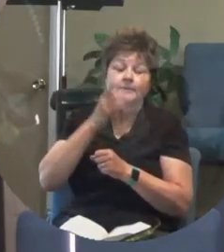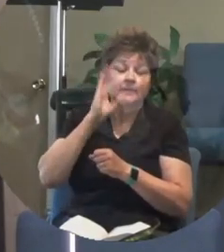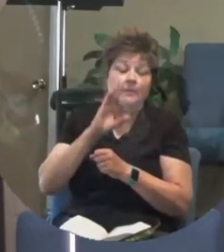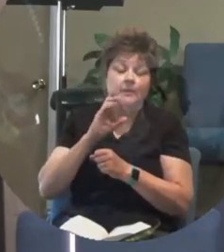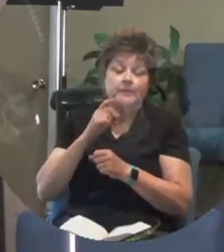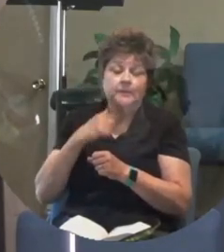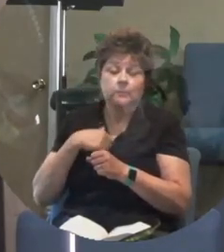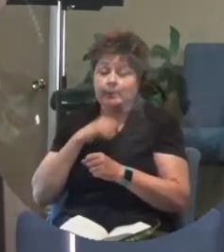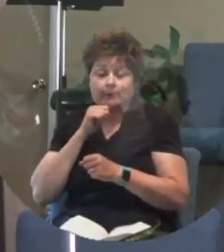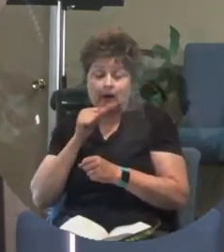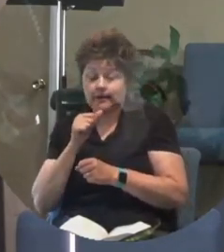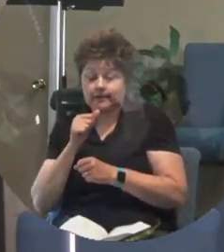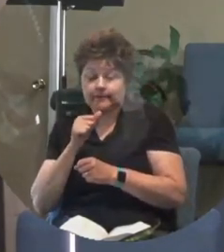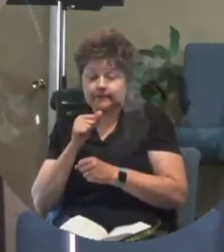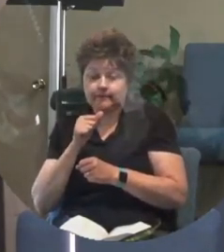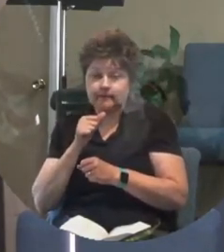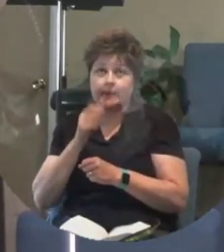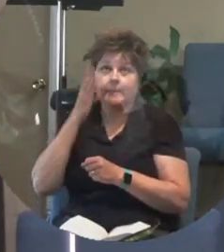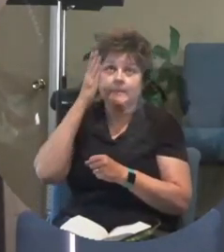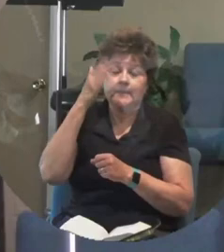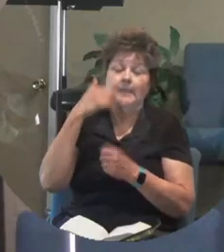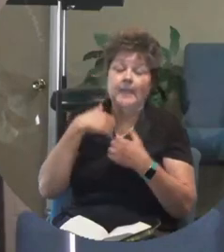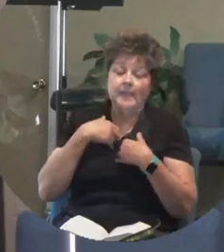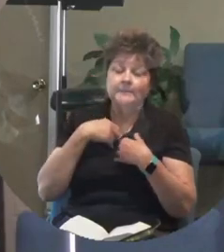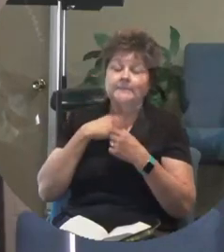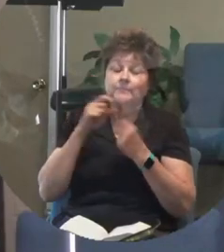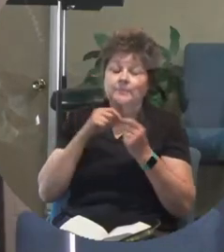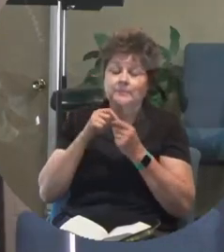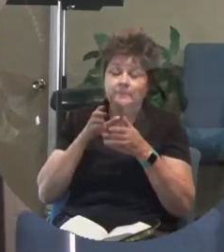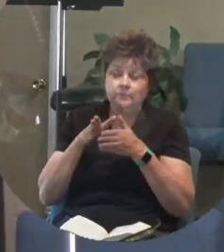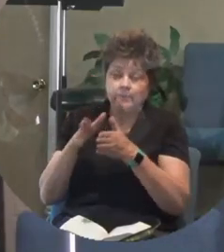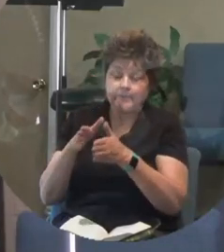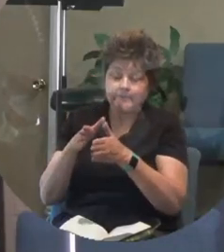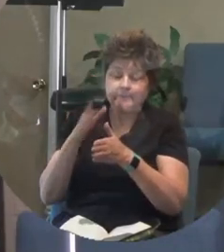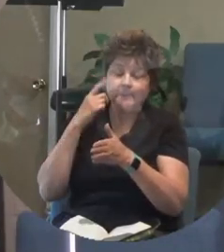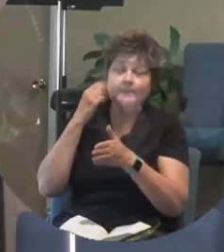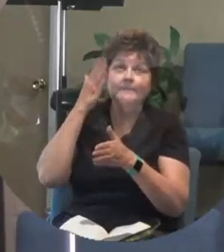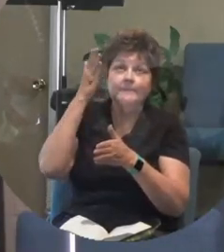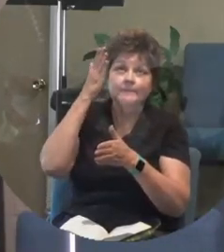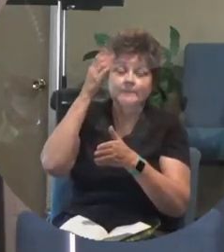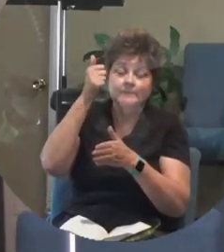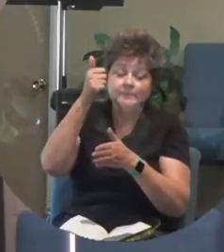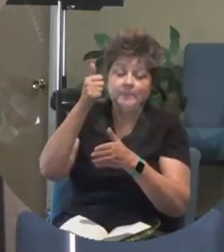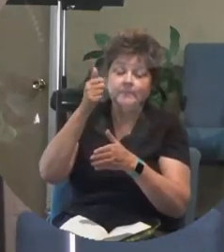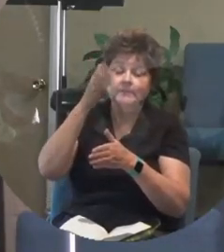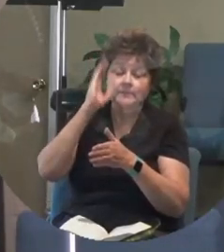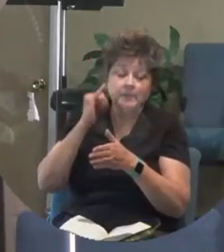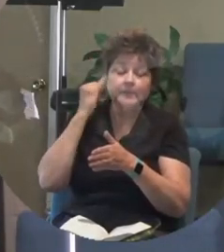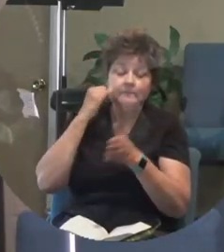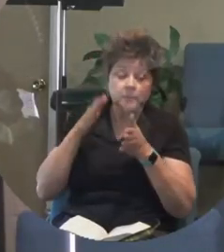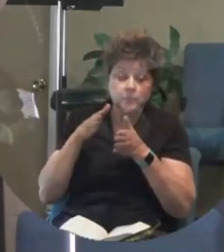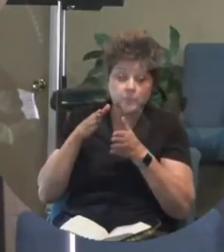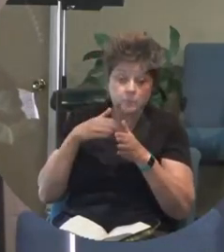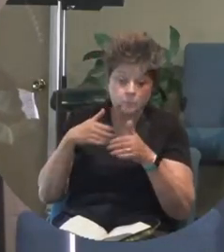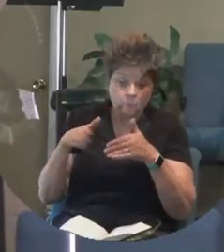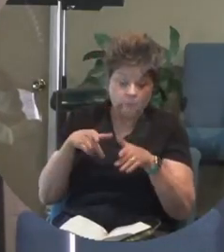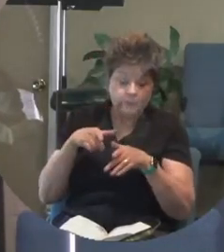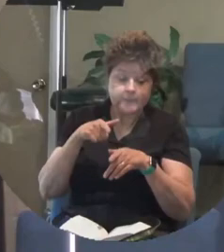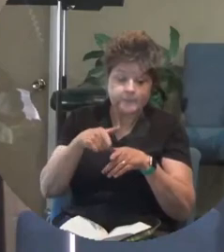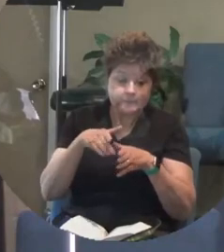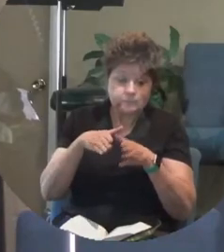not. And he's got a direction for us because he's God. And he says, if you walk in that direction, I will give